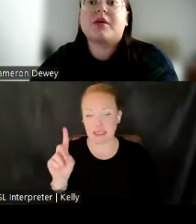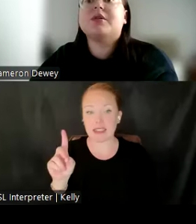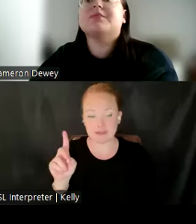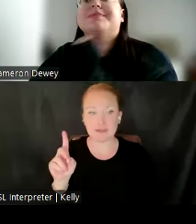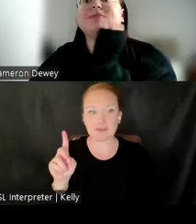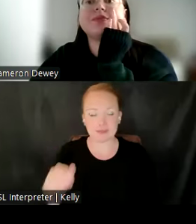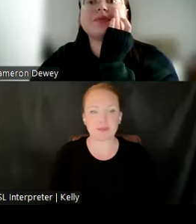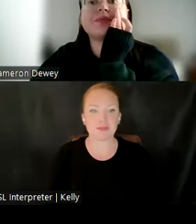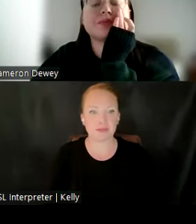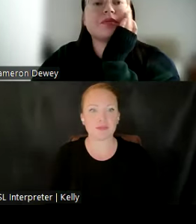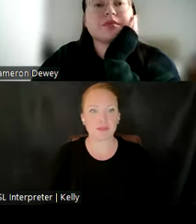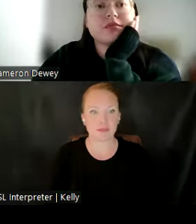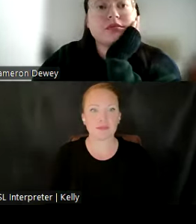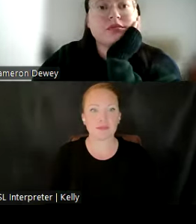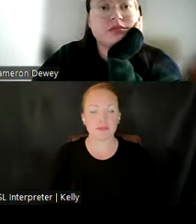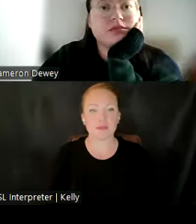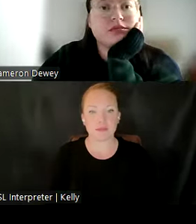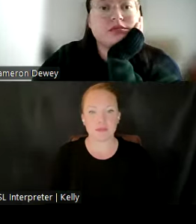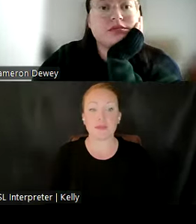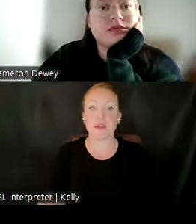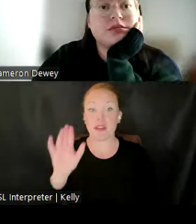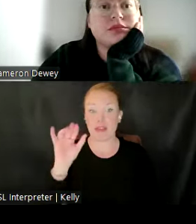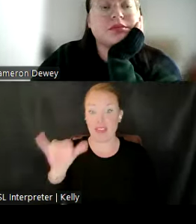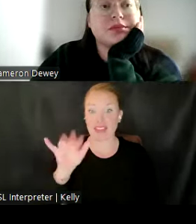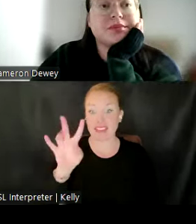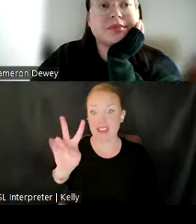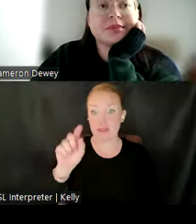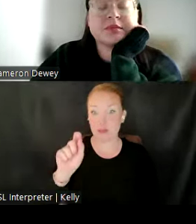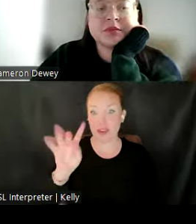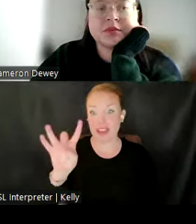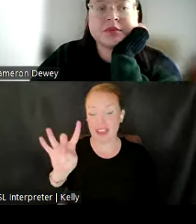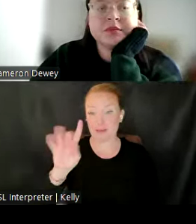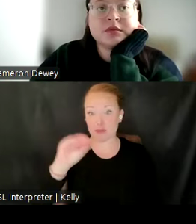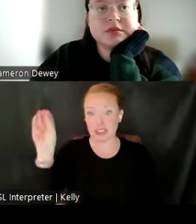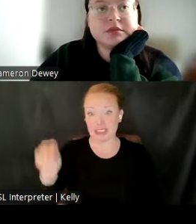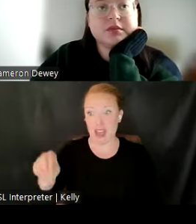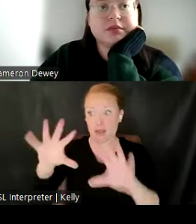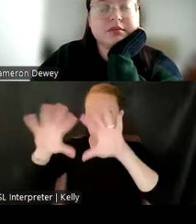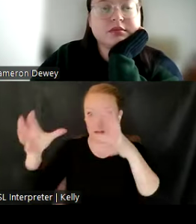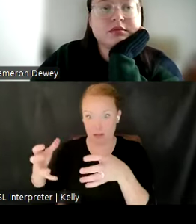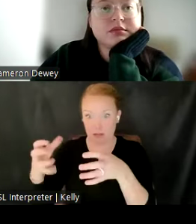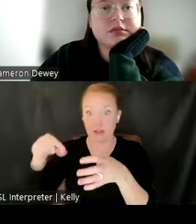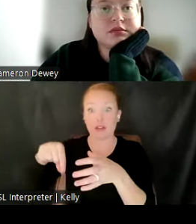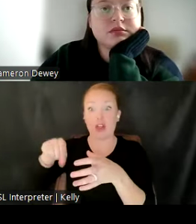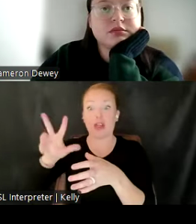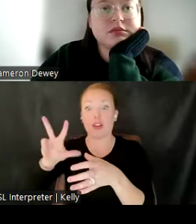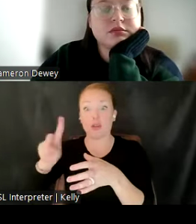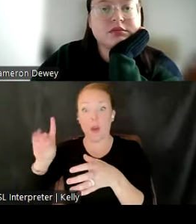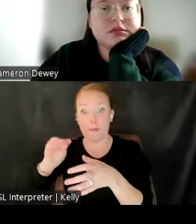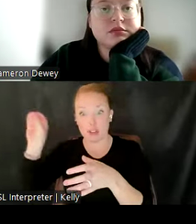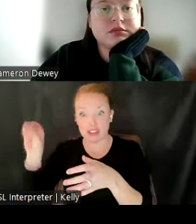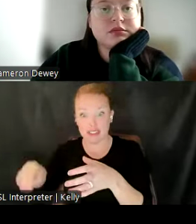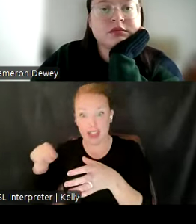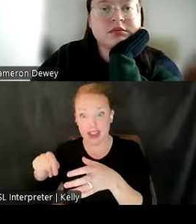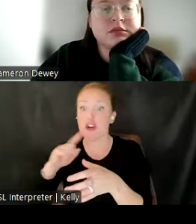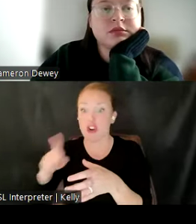PTSD. And of that 7.8% who experience PTSD, 31% are